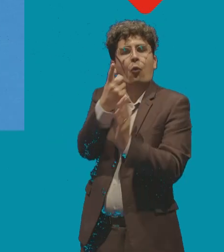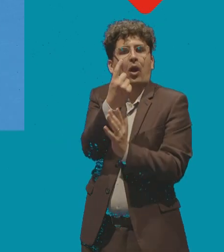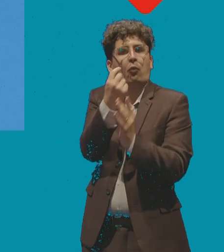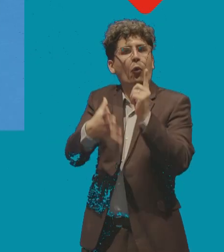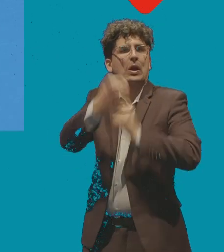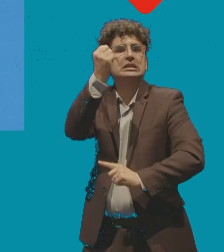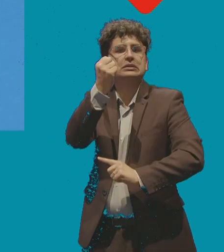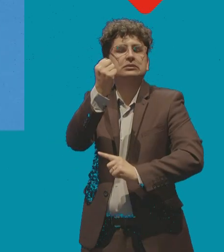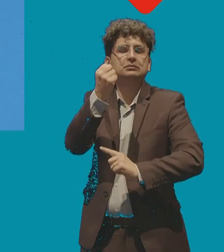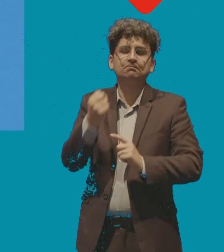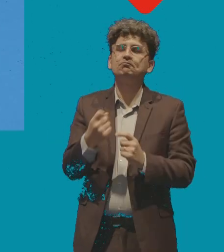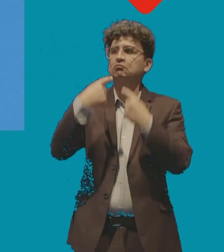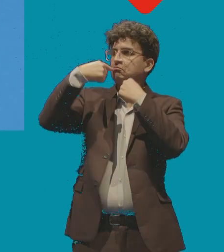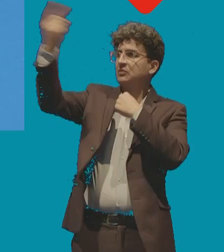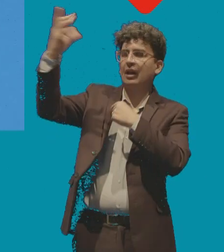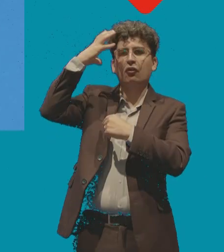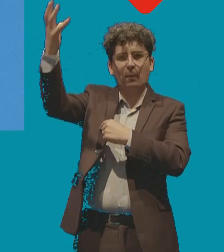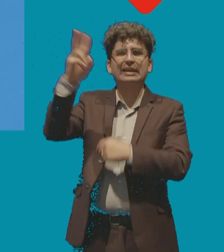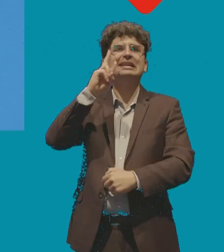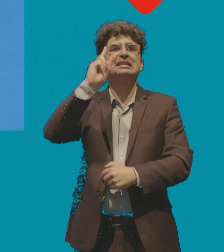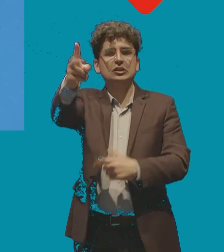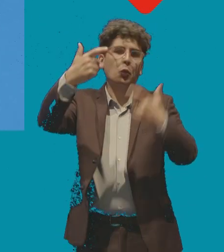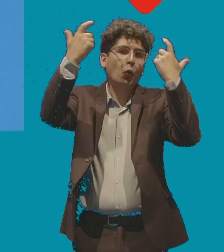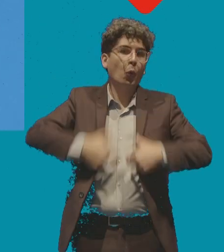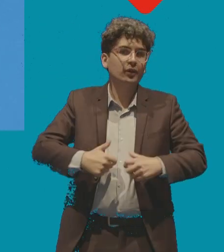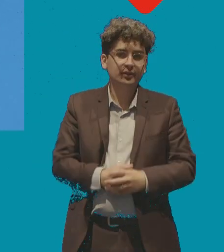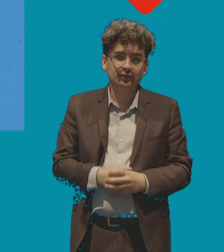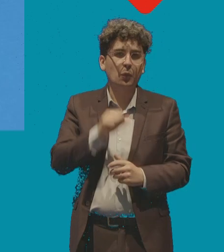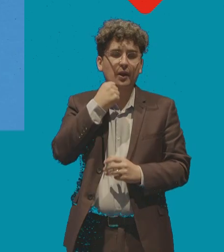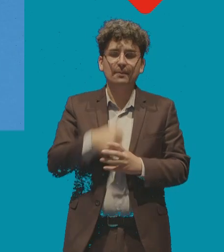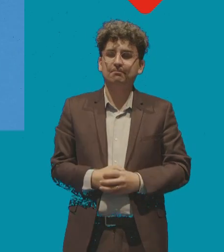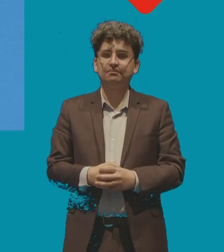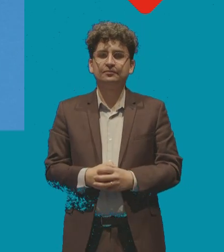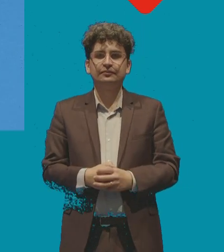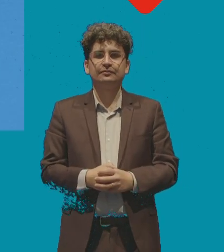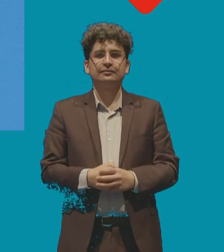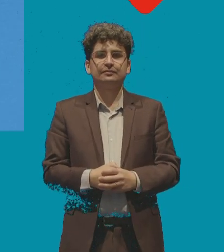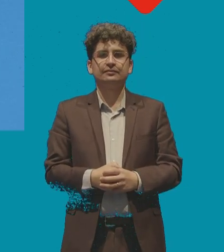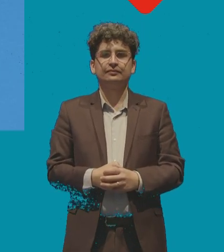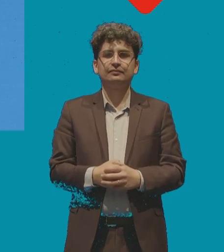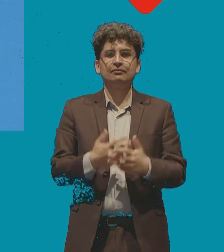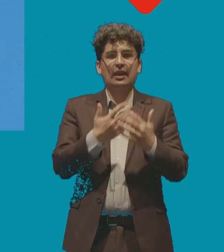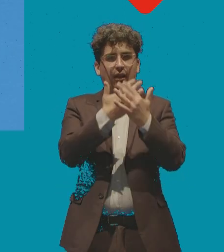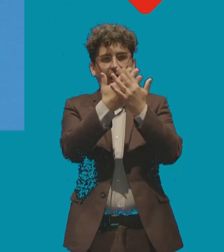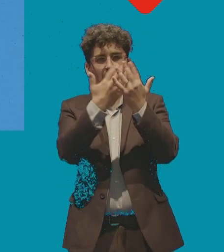our message to the government is this: we will see you in court. But despite all the bluster from the government,